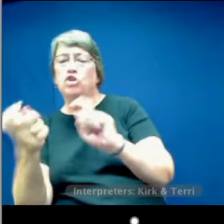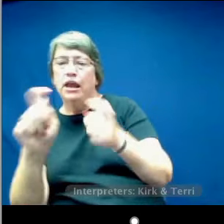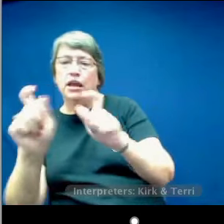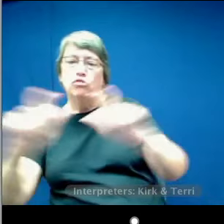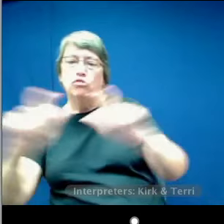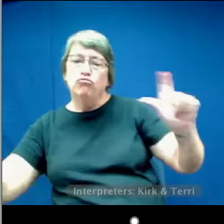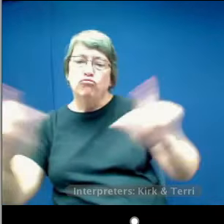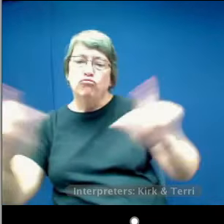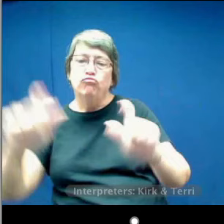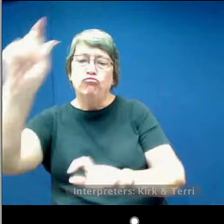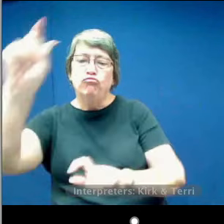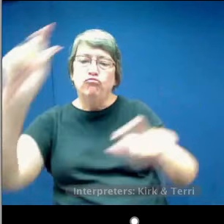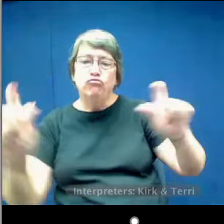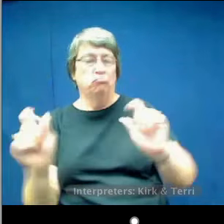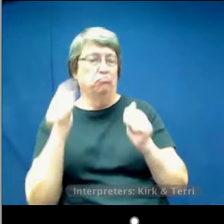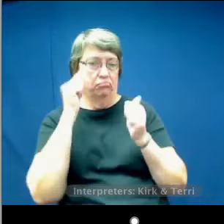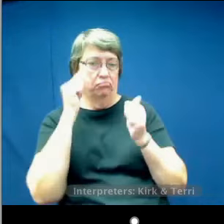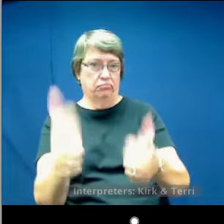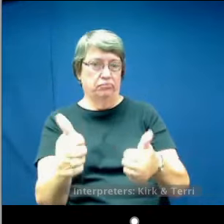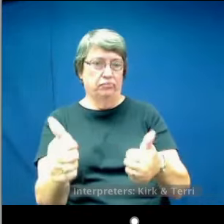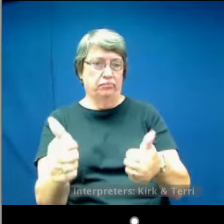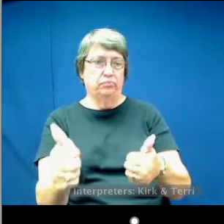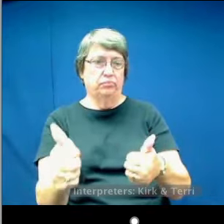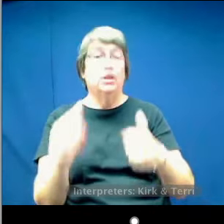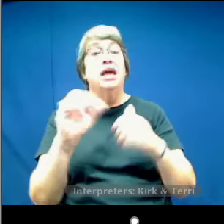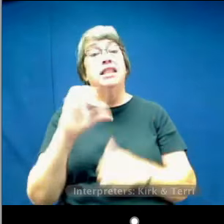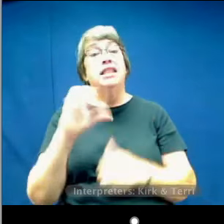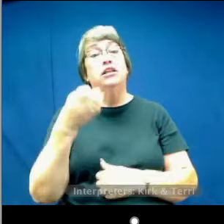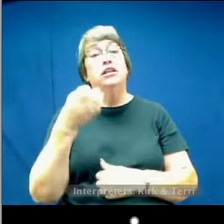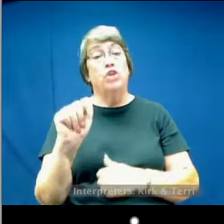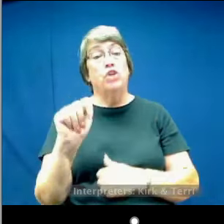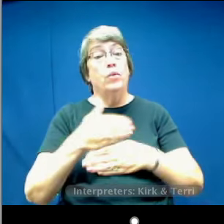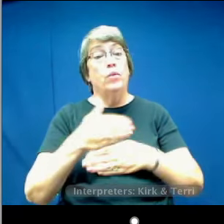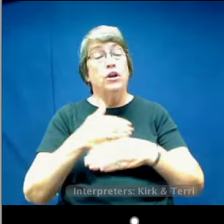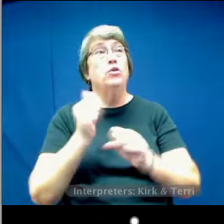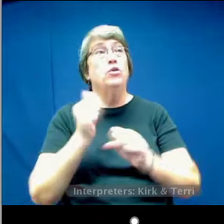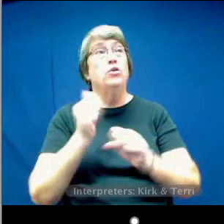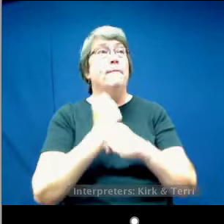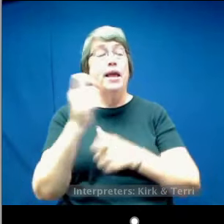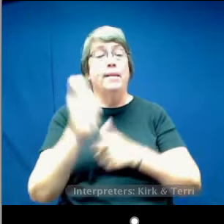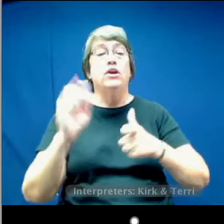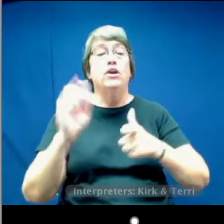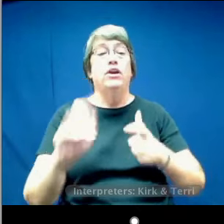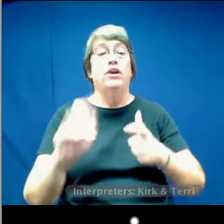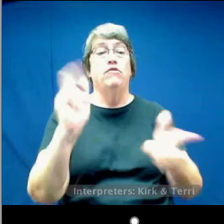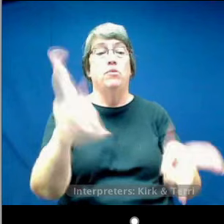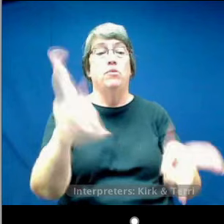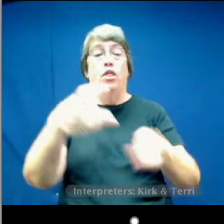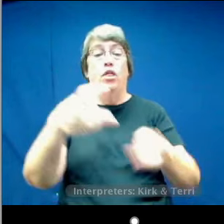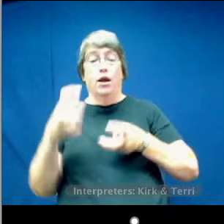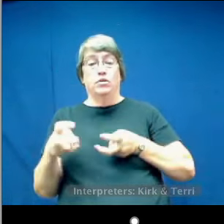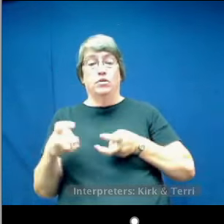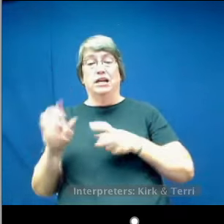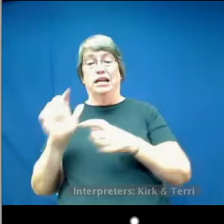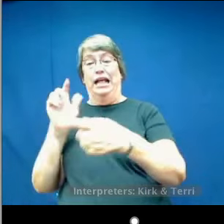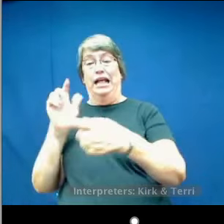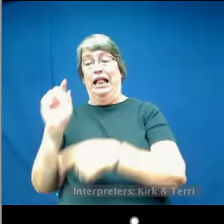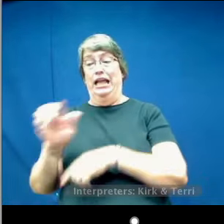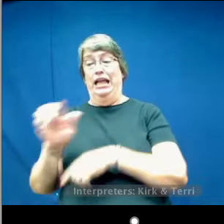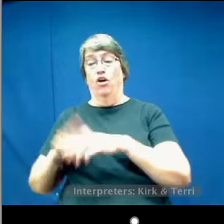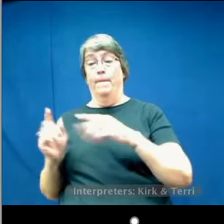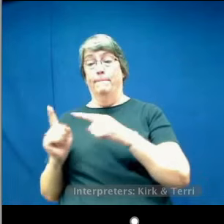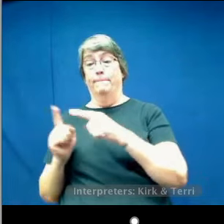environment. The chat window can be made bigger by pulling it out. Click on the icon box in the upper right corner of the chat